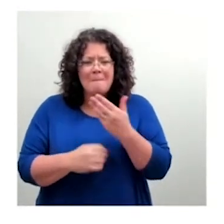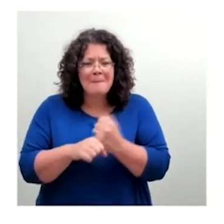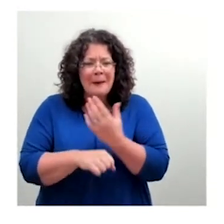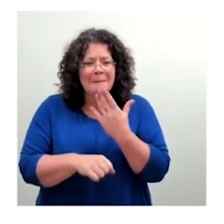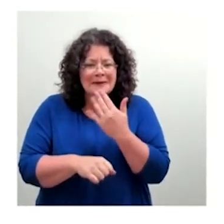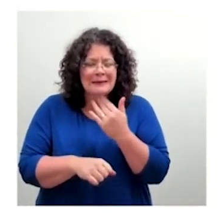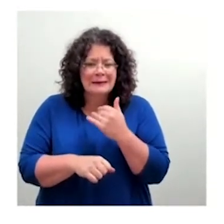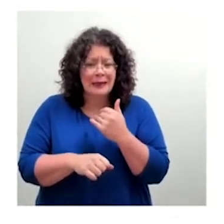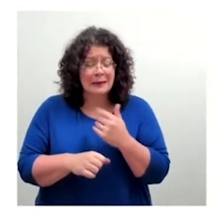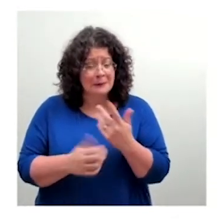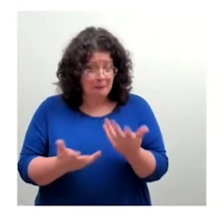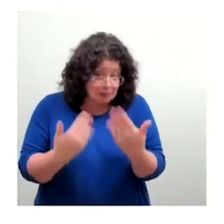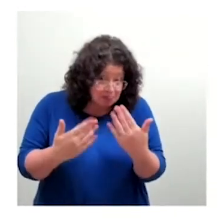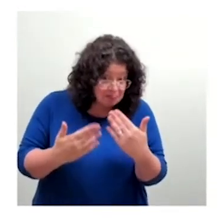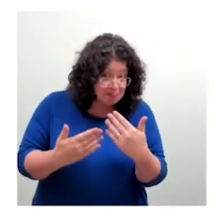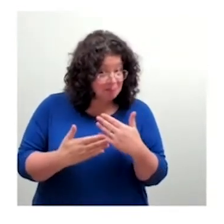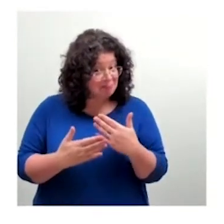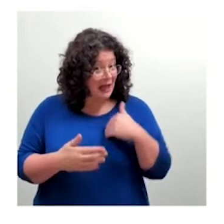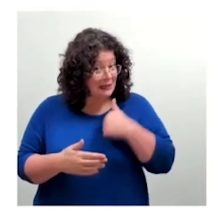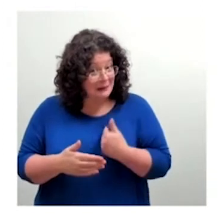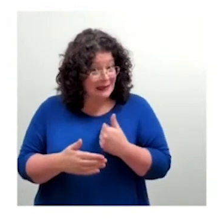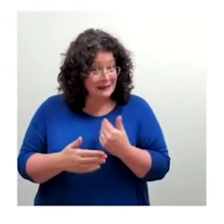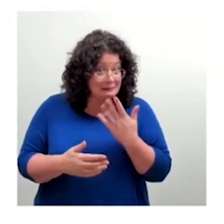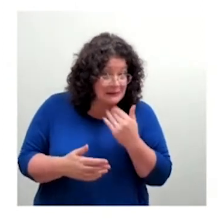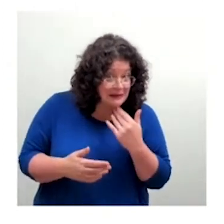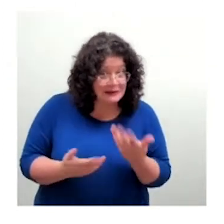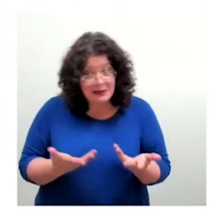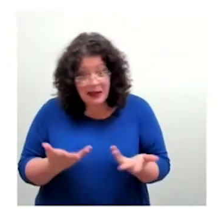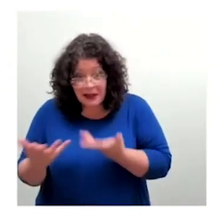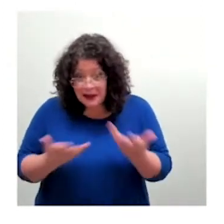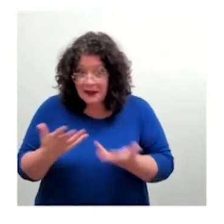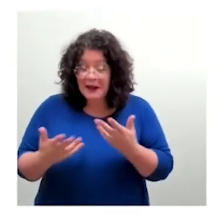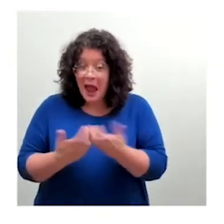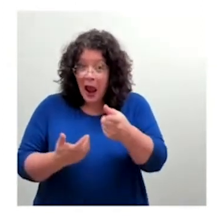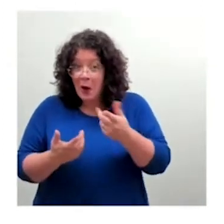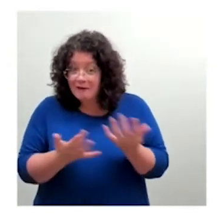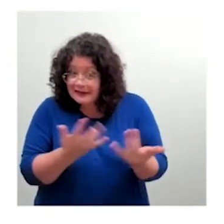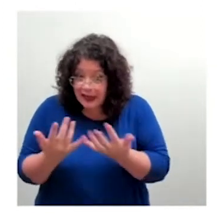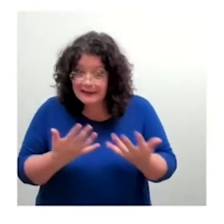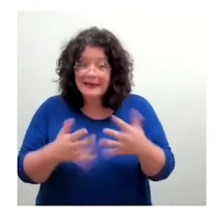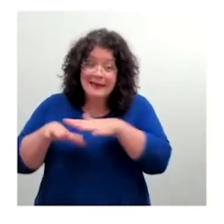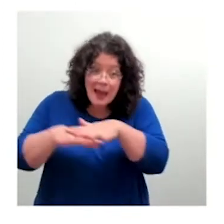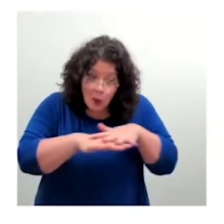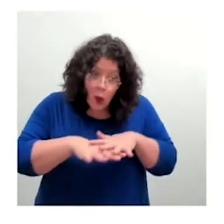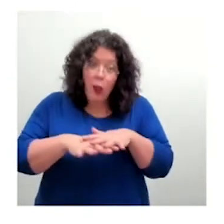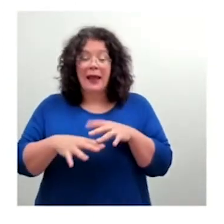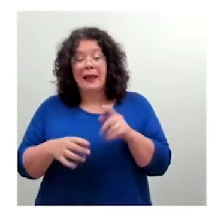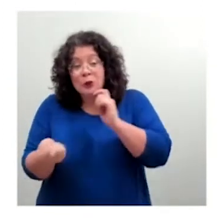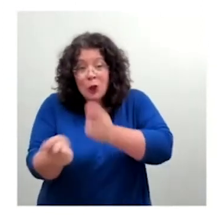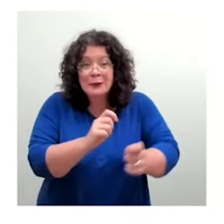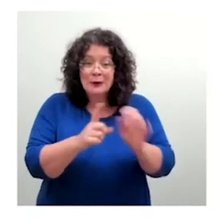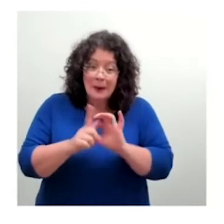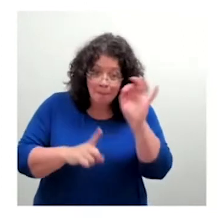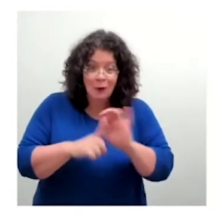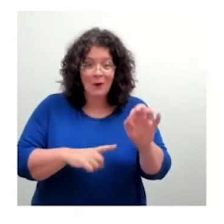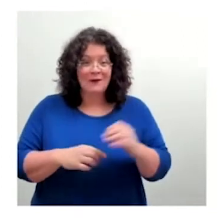Thanks, Joanna. I certainly tell everyone I don't make mistakes, but I think my husband and kids would probably suggest differently. But so just to describe